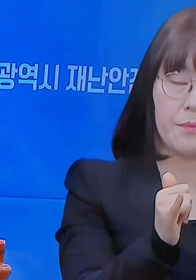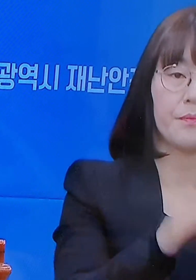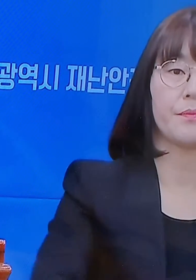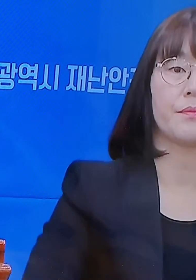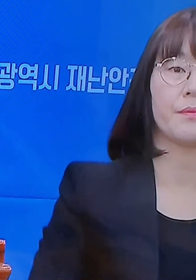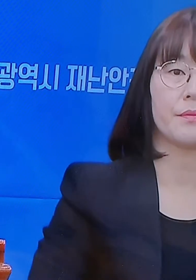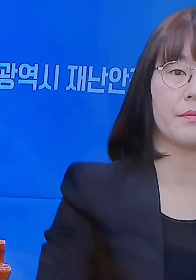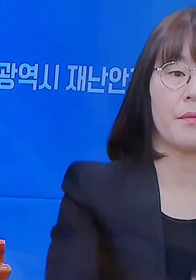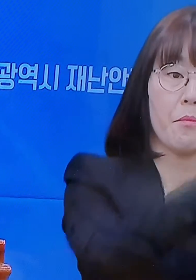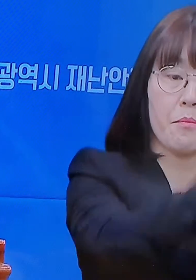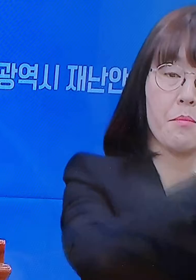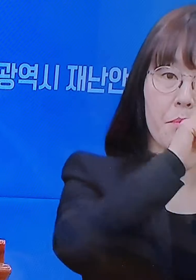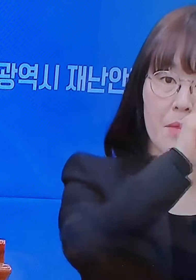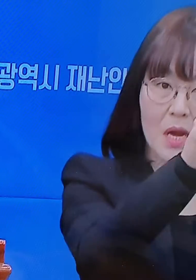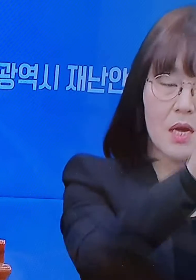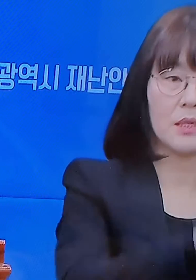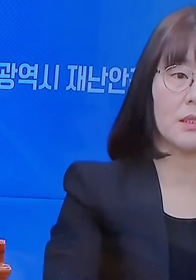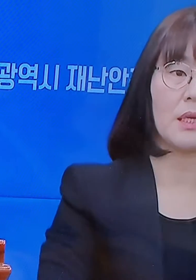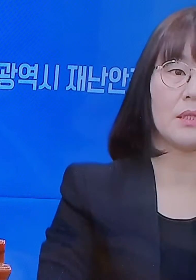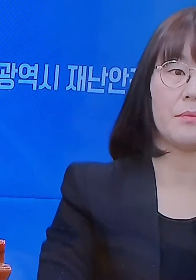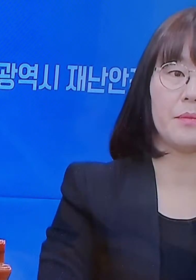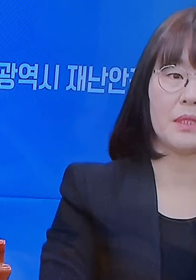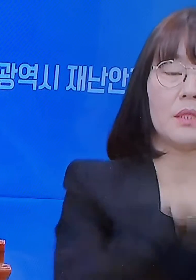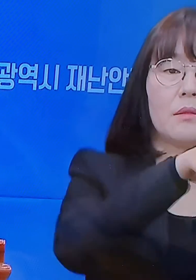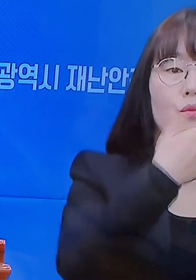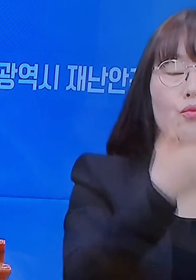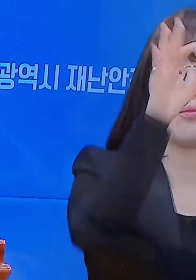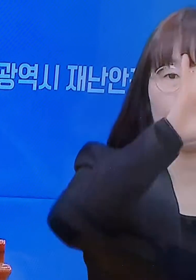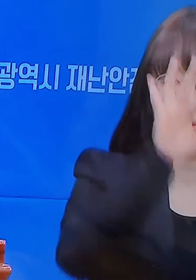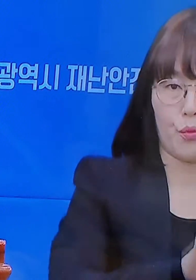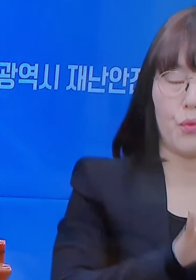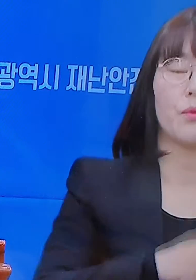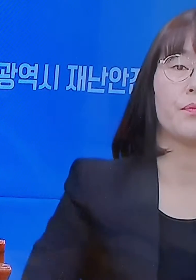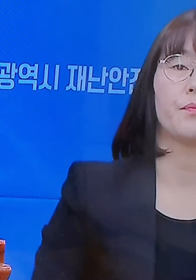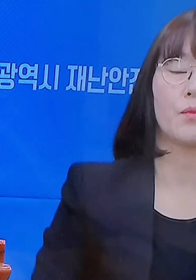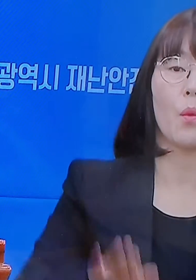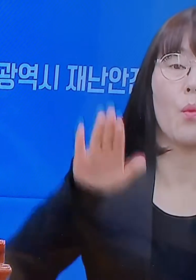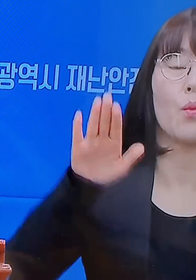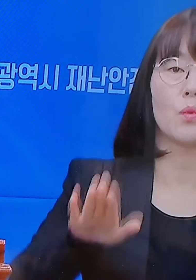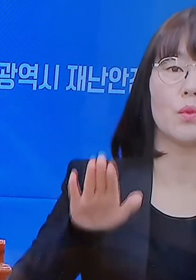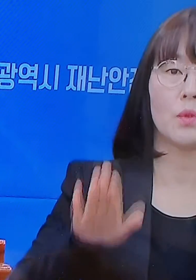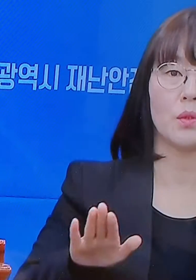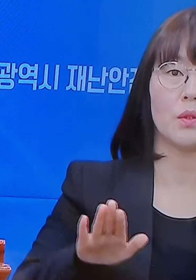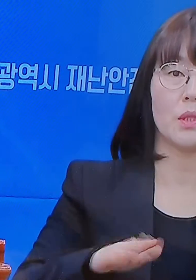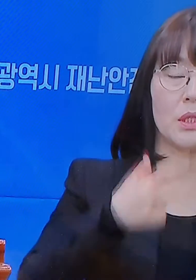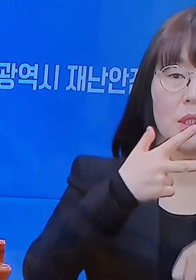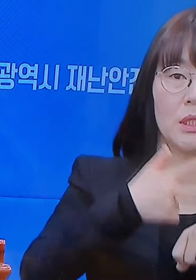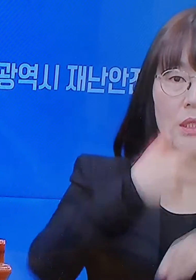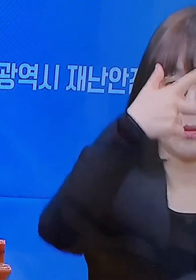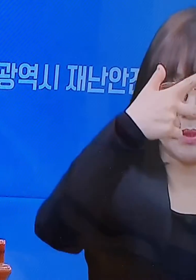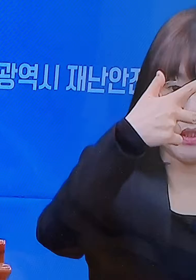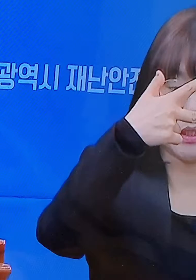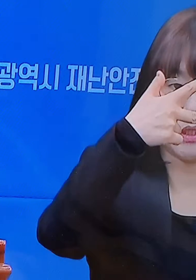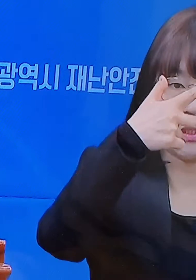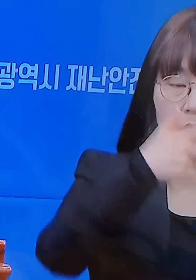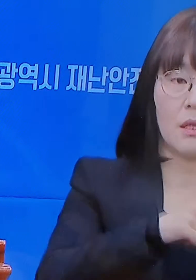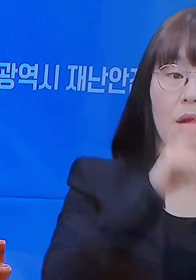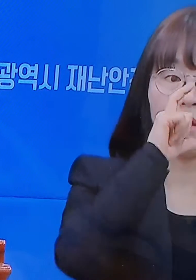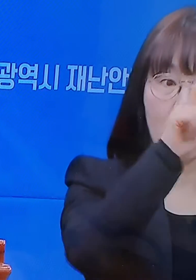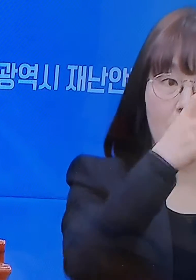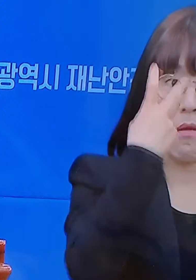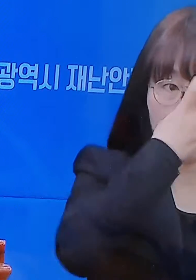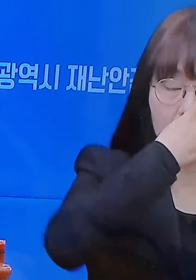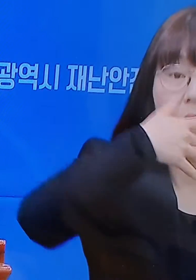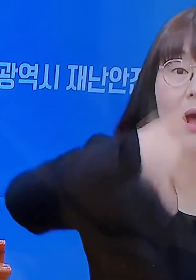Recently, coronavirus has stopped all casual functions of the city. I live inside the